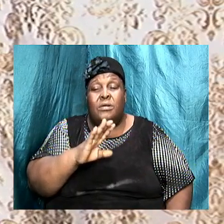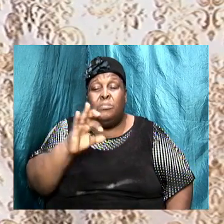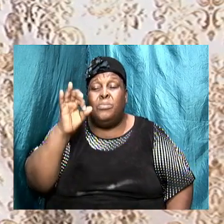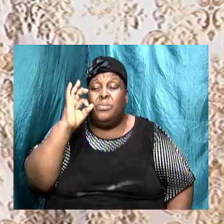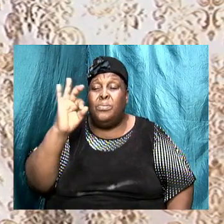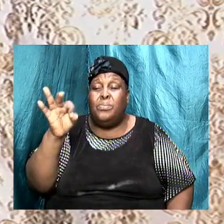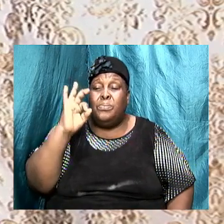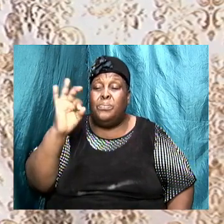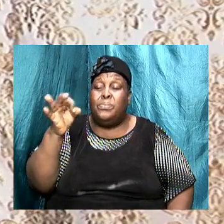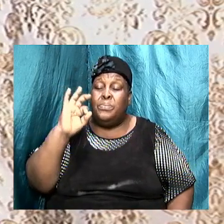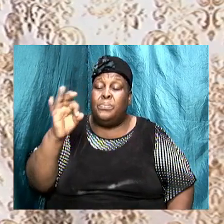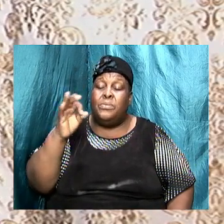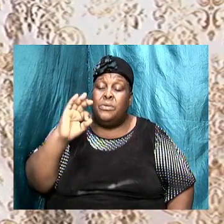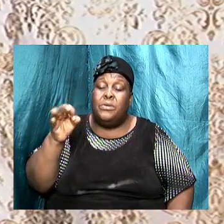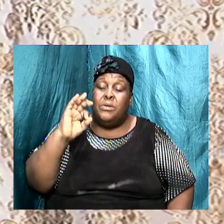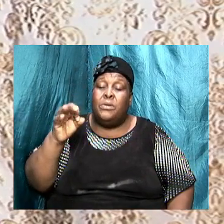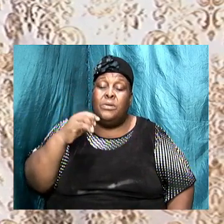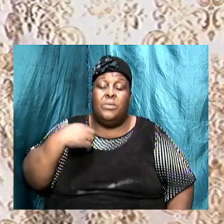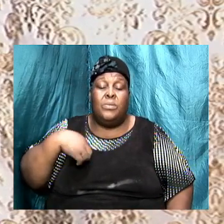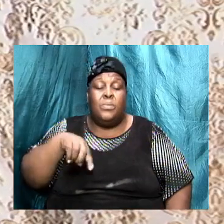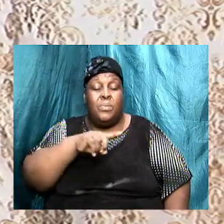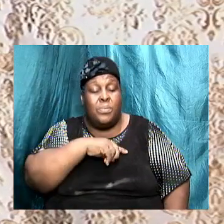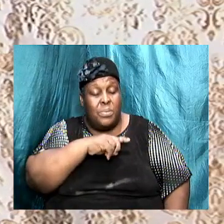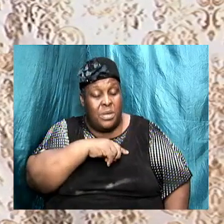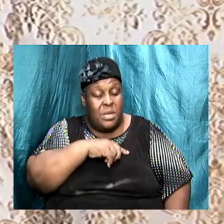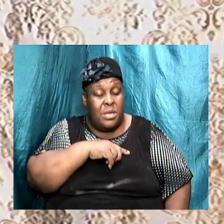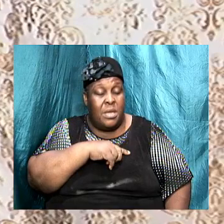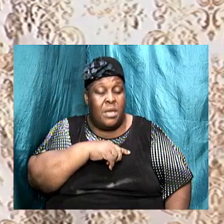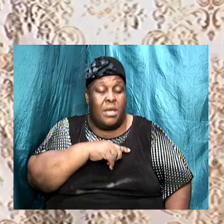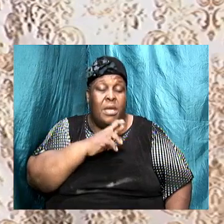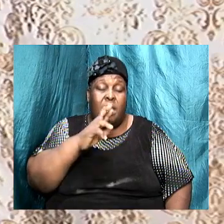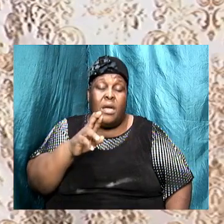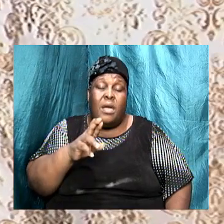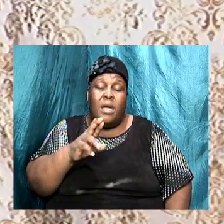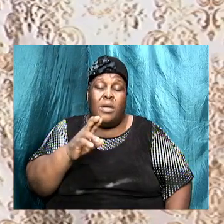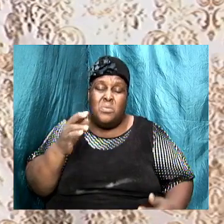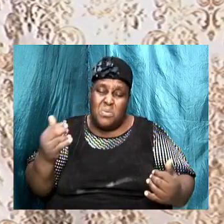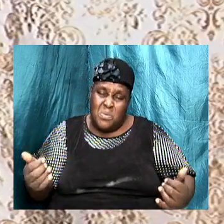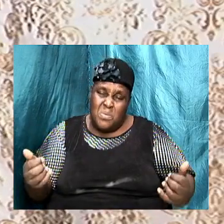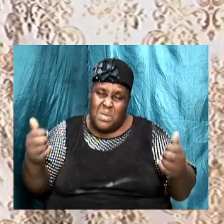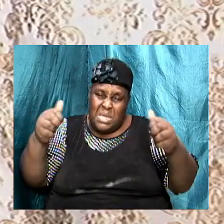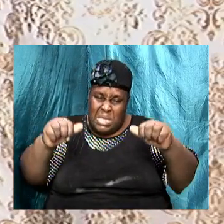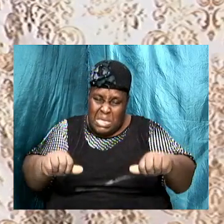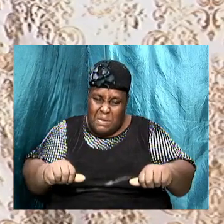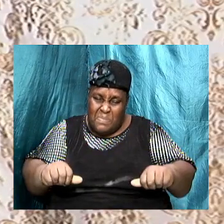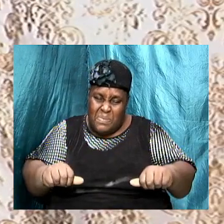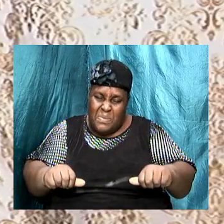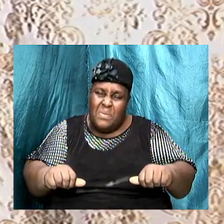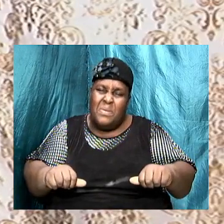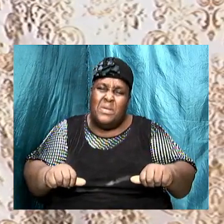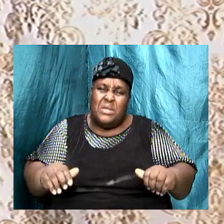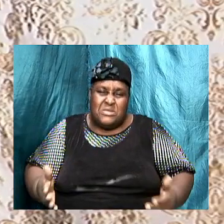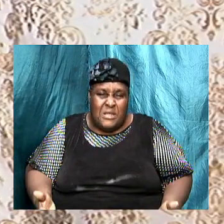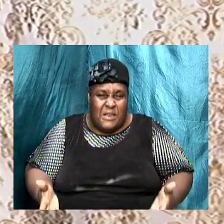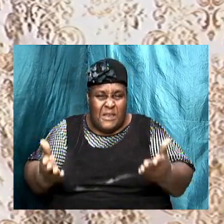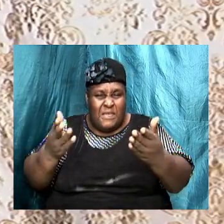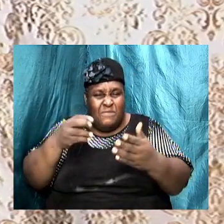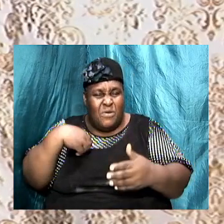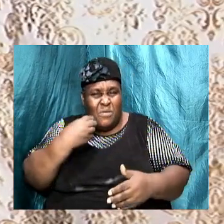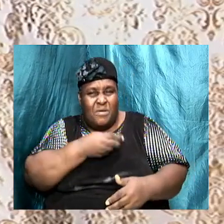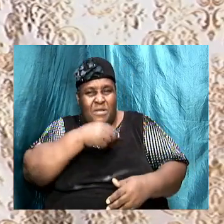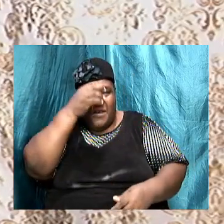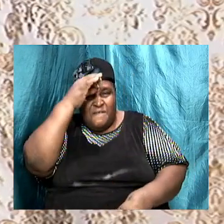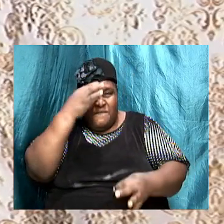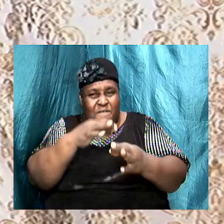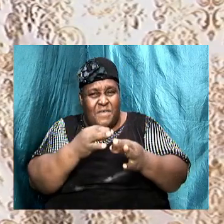preached, we now are able to exercise our faith in him because of the